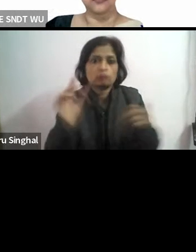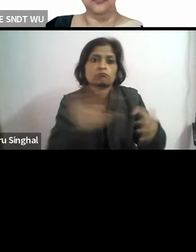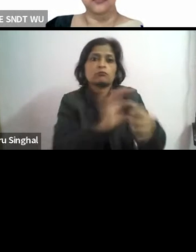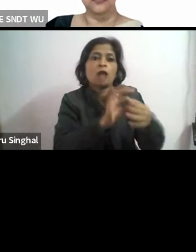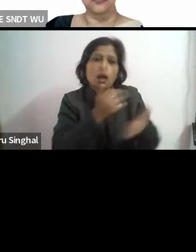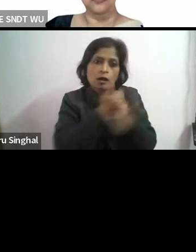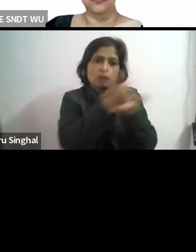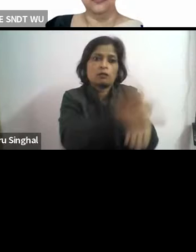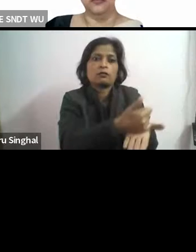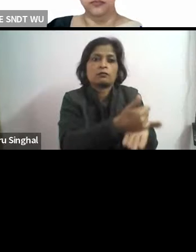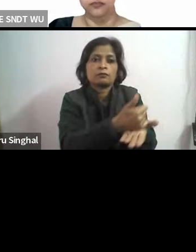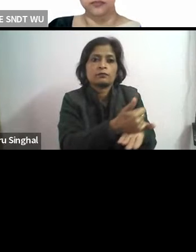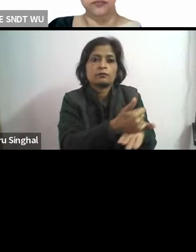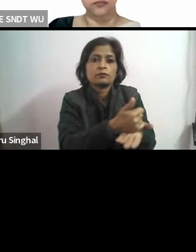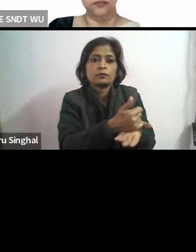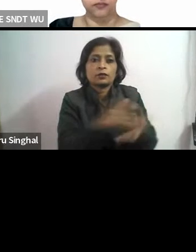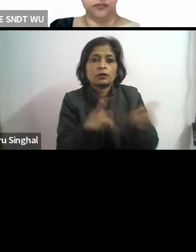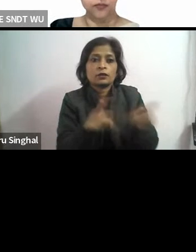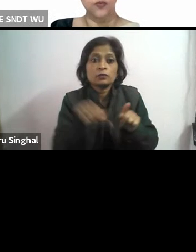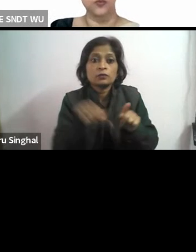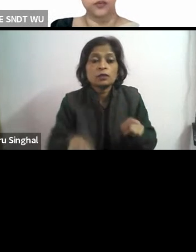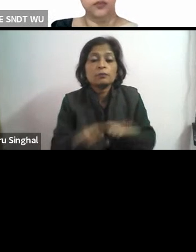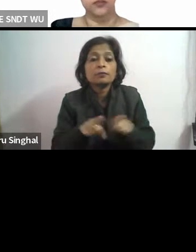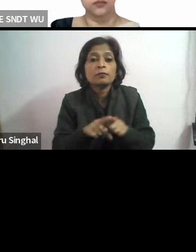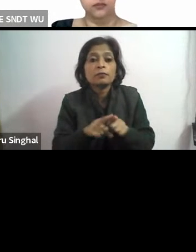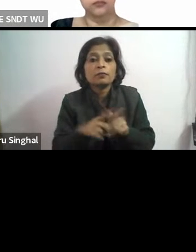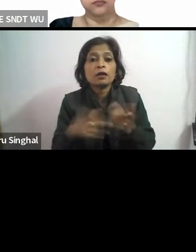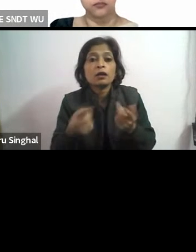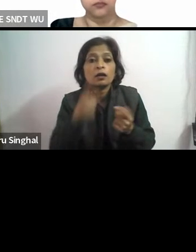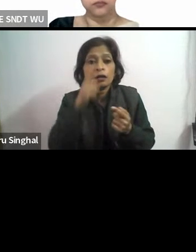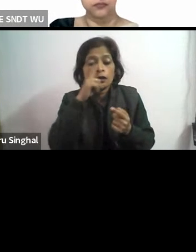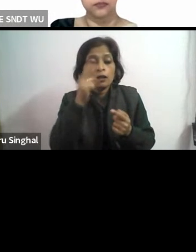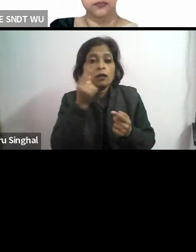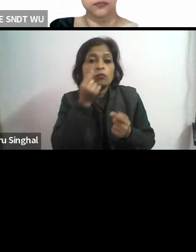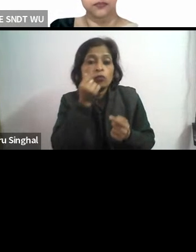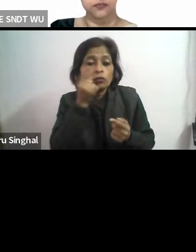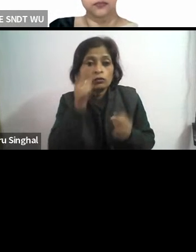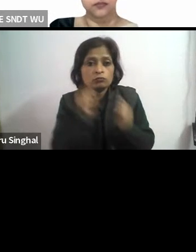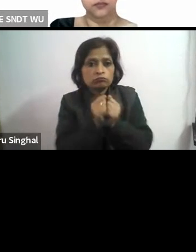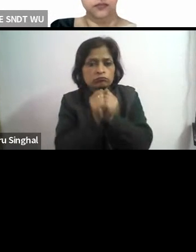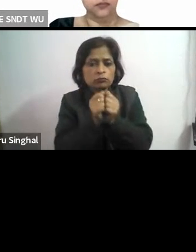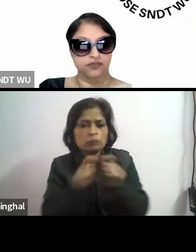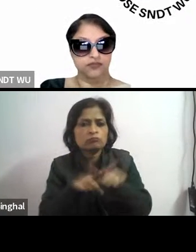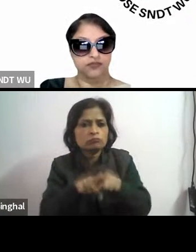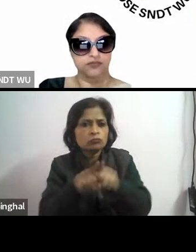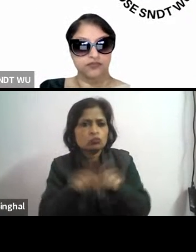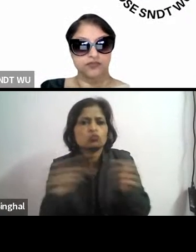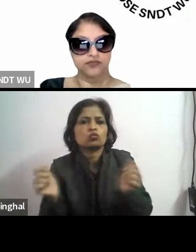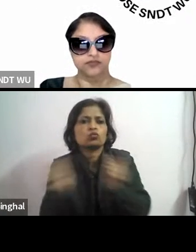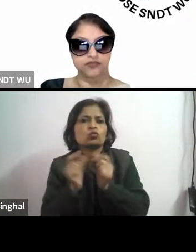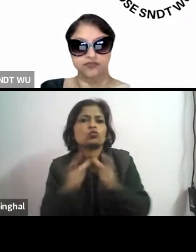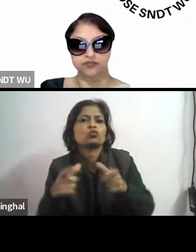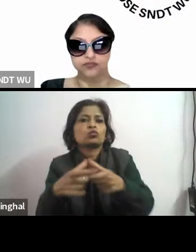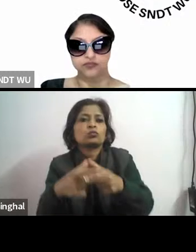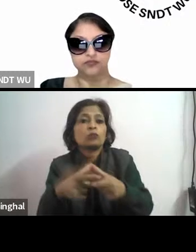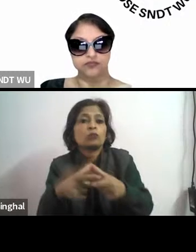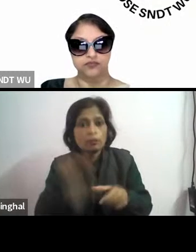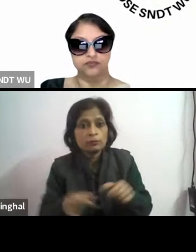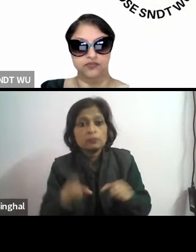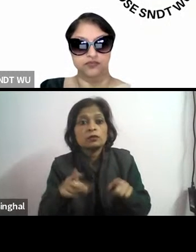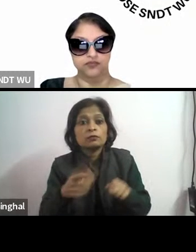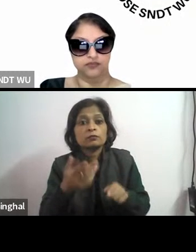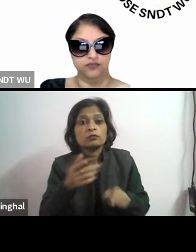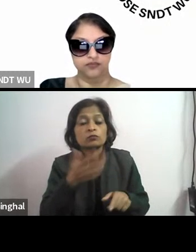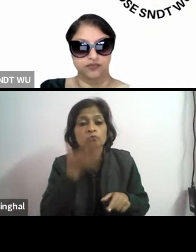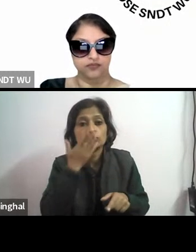we have been working for transgenders also. More than 100 transgenders have, they have got registered and they're getting placement